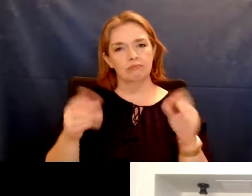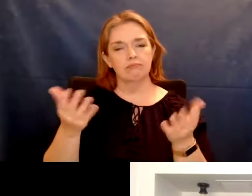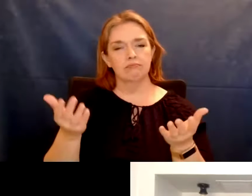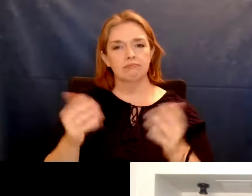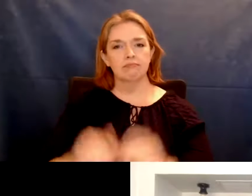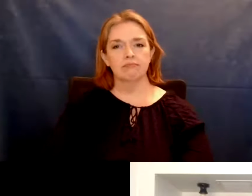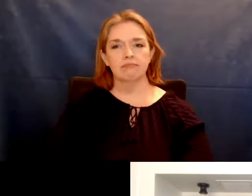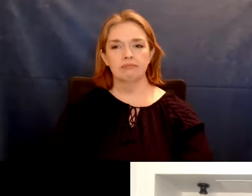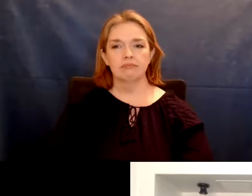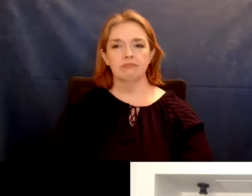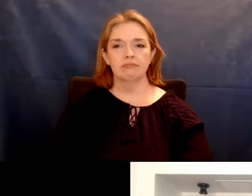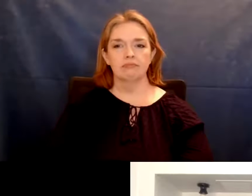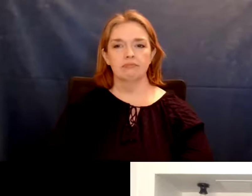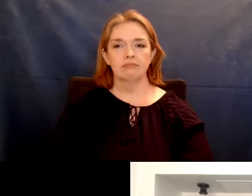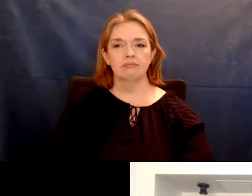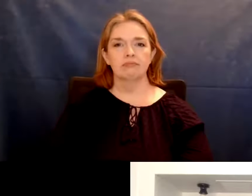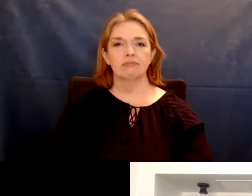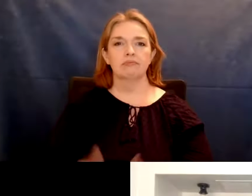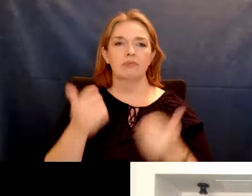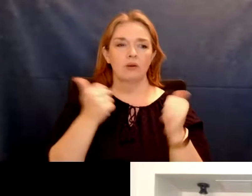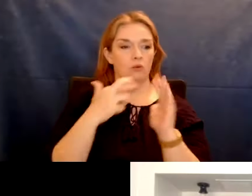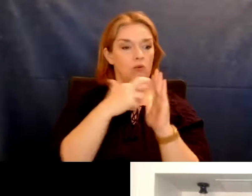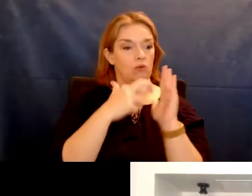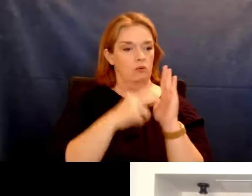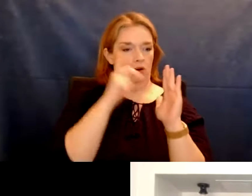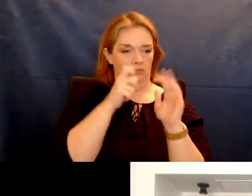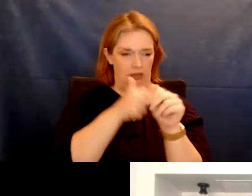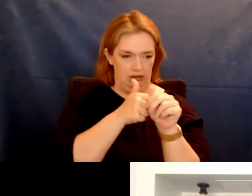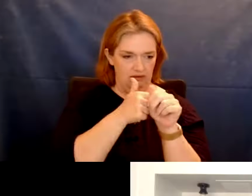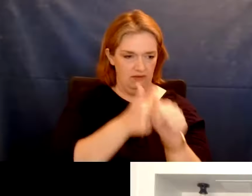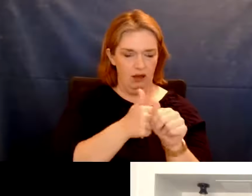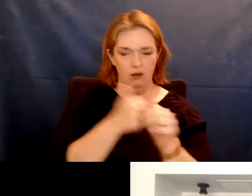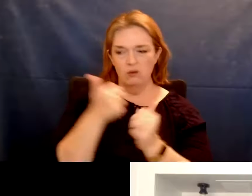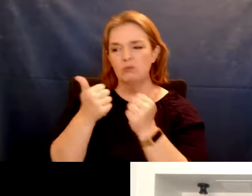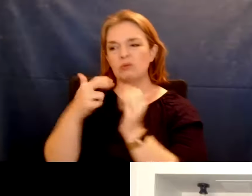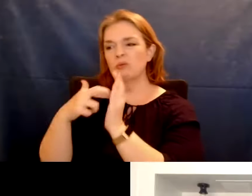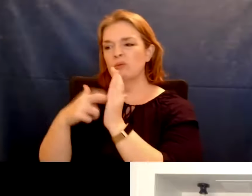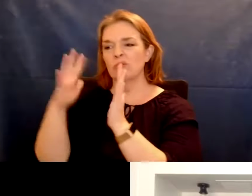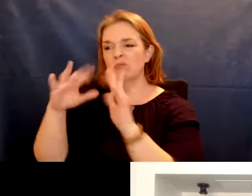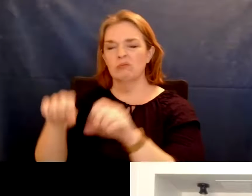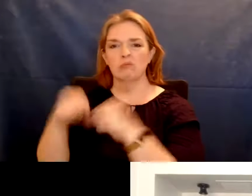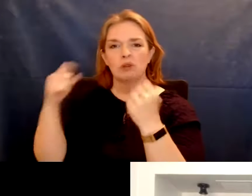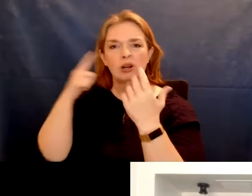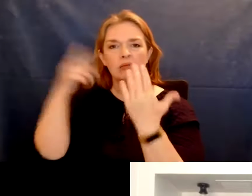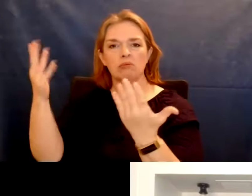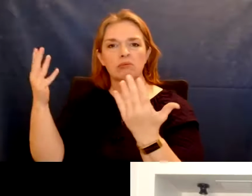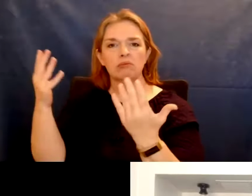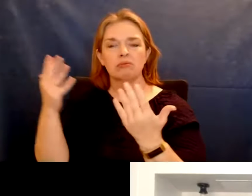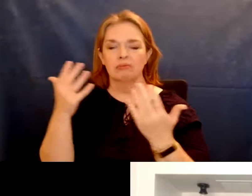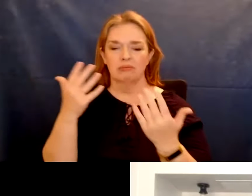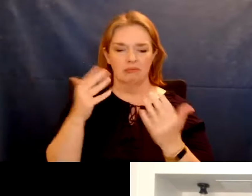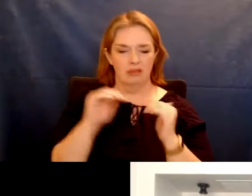rules to follow and rules to break. Thinking about language and what poems can